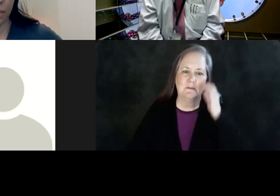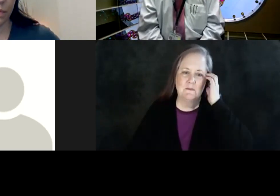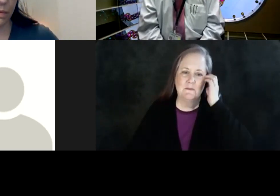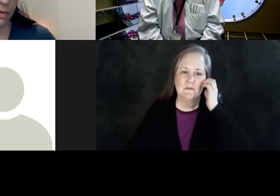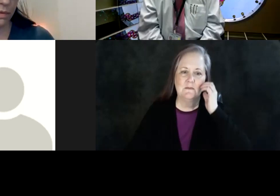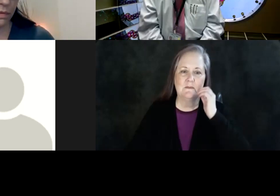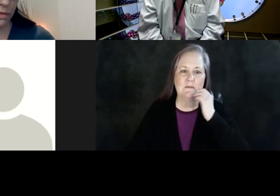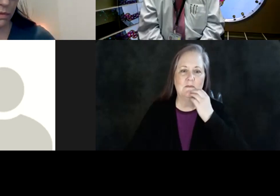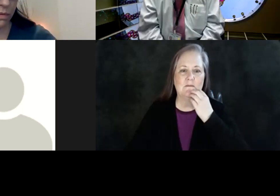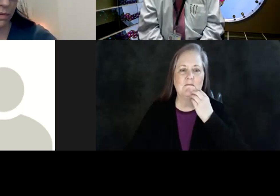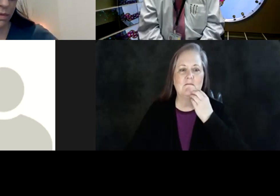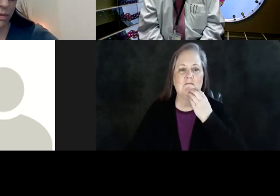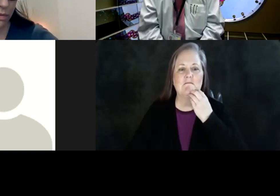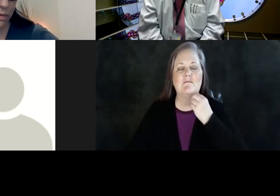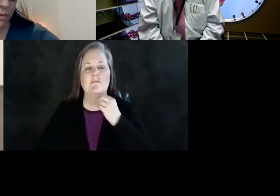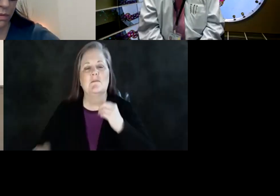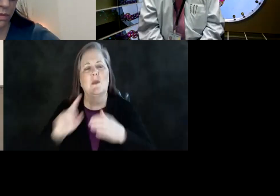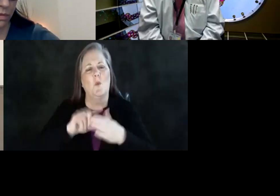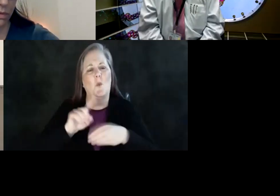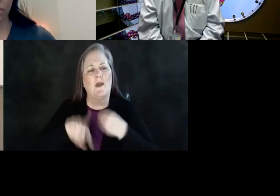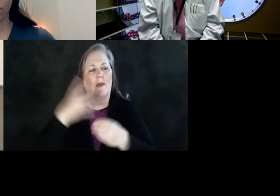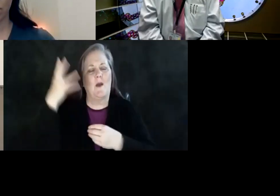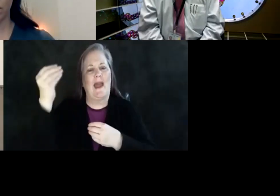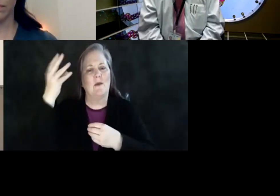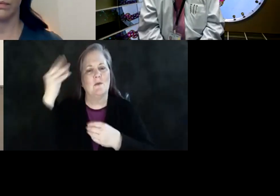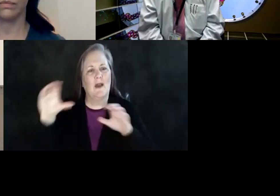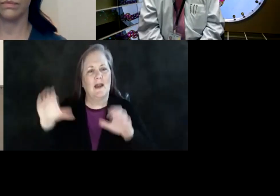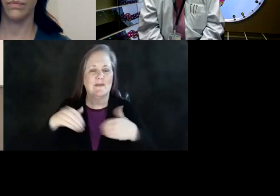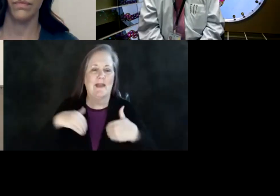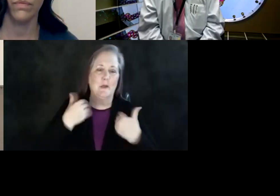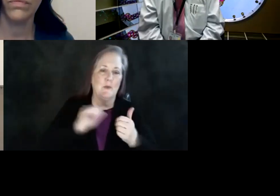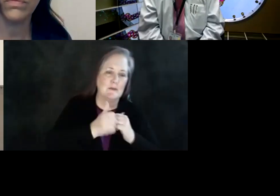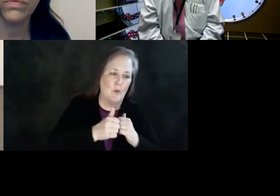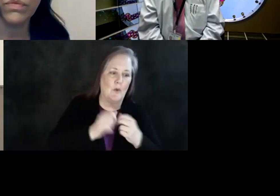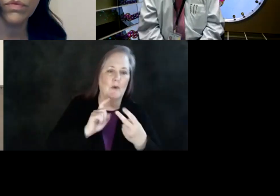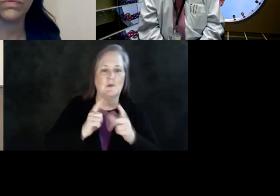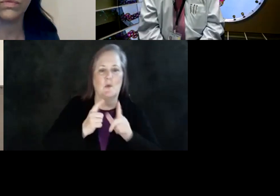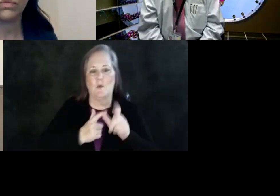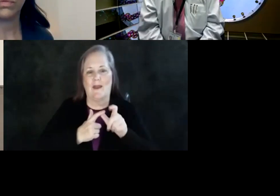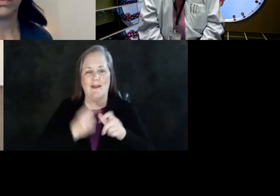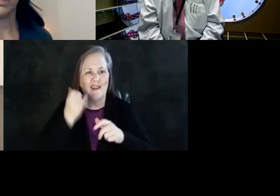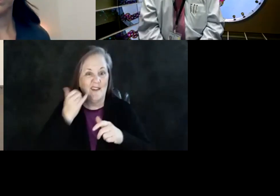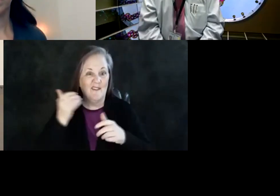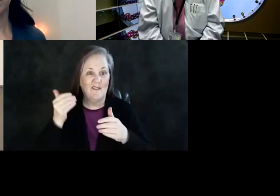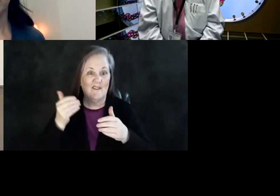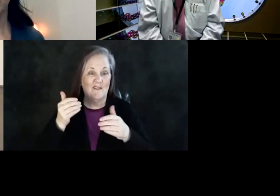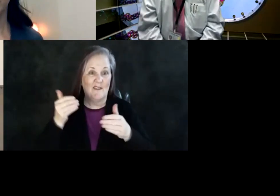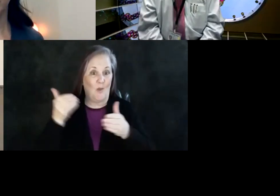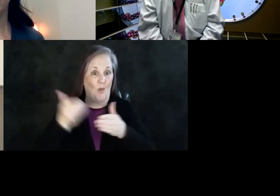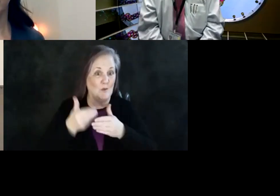What are the comparative risks for outdoor activities such as youth sports or running if you are closer than 6 feet apart?